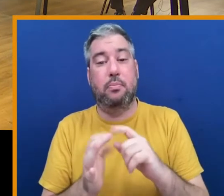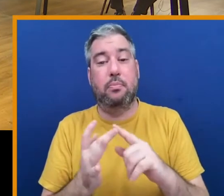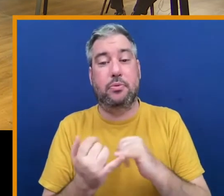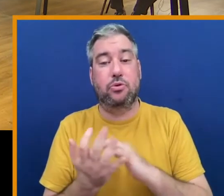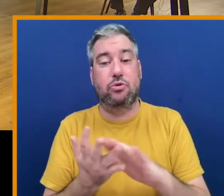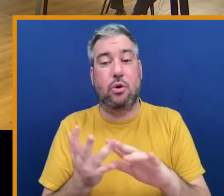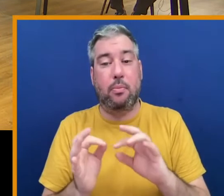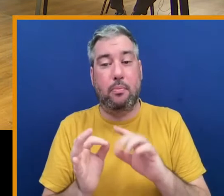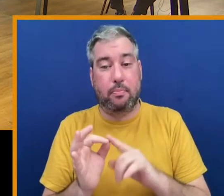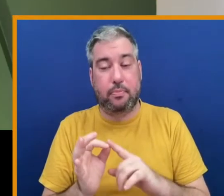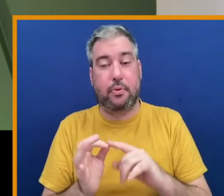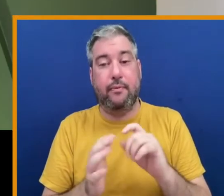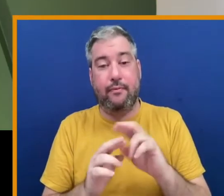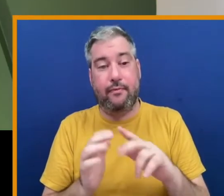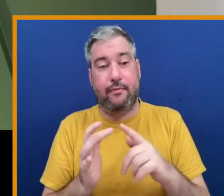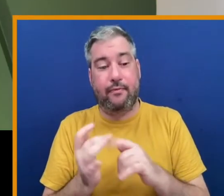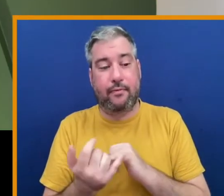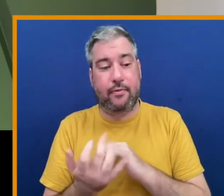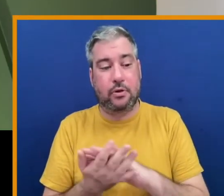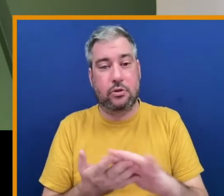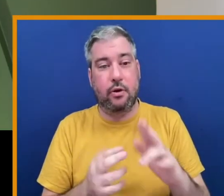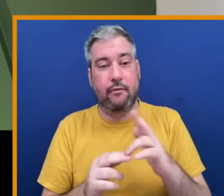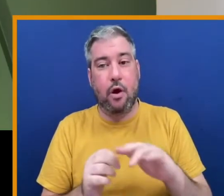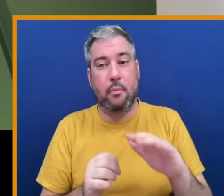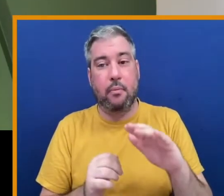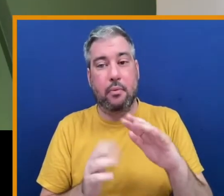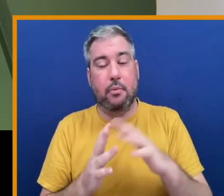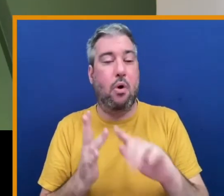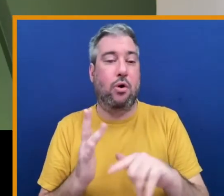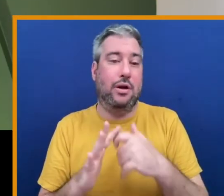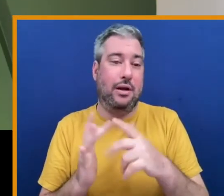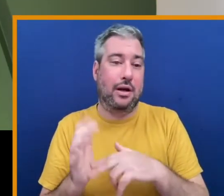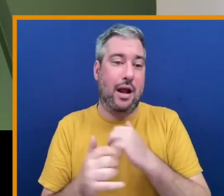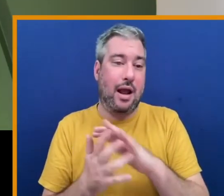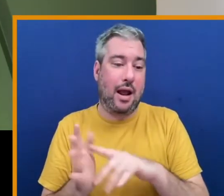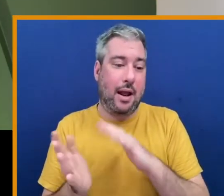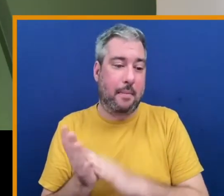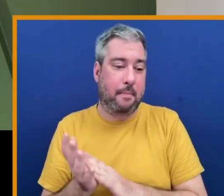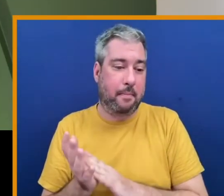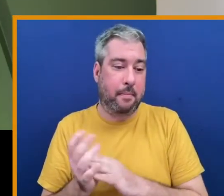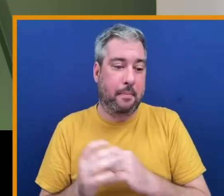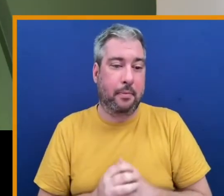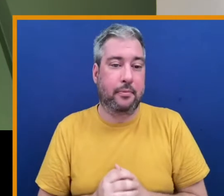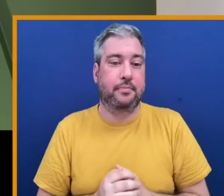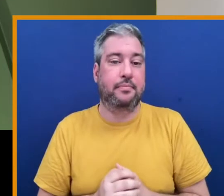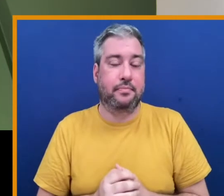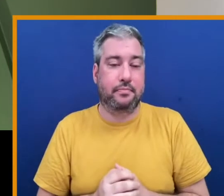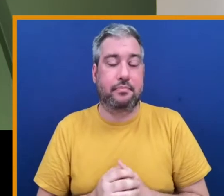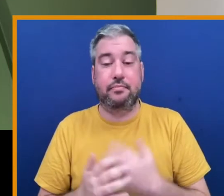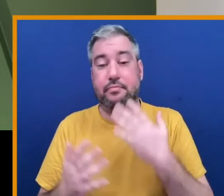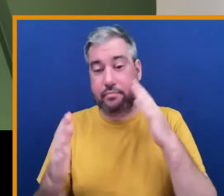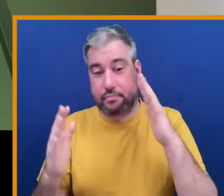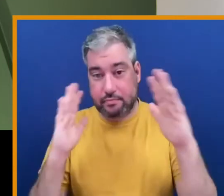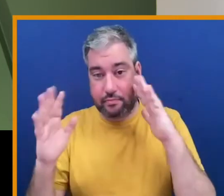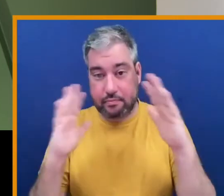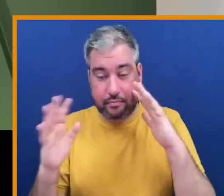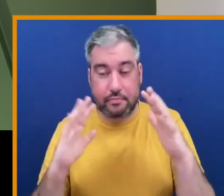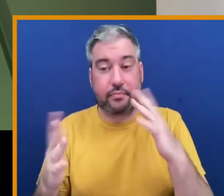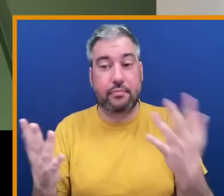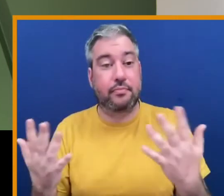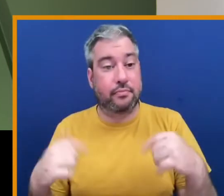Good afternoon, conference. As this country goes through the most painful reduction in living standards for many decades, the Conservative